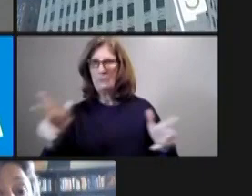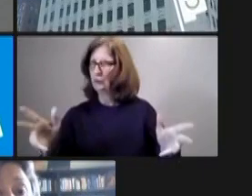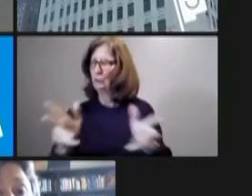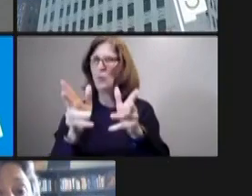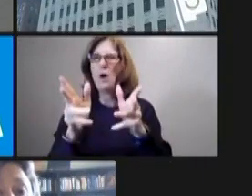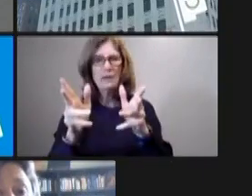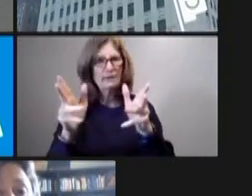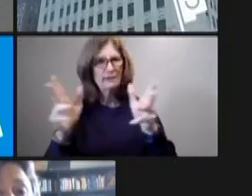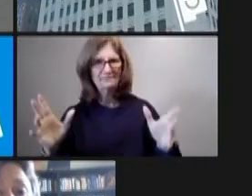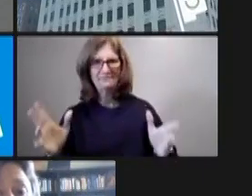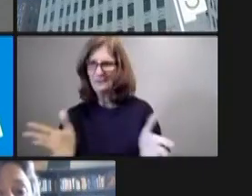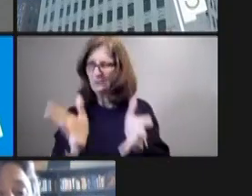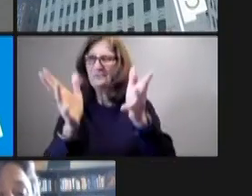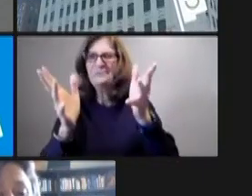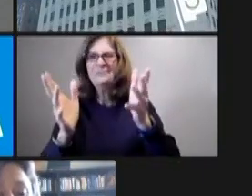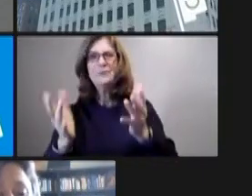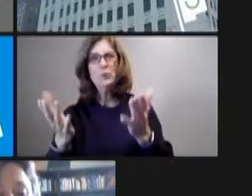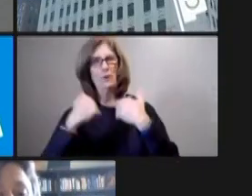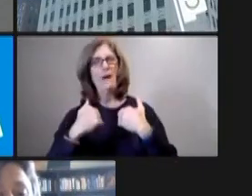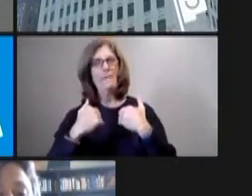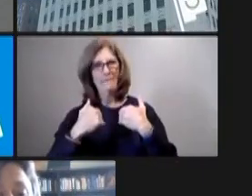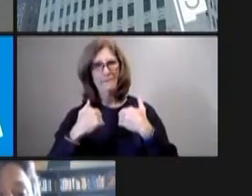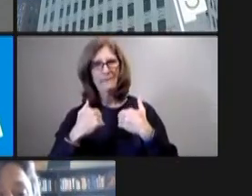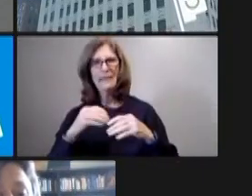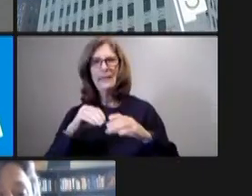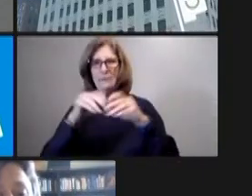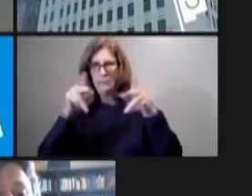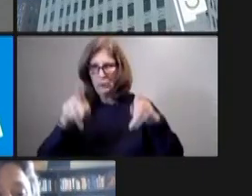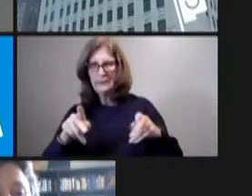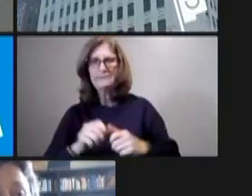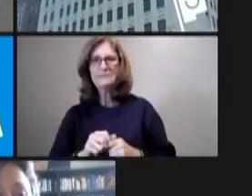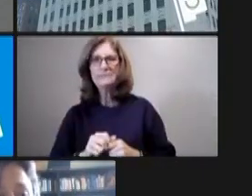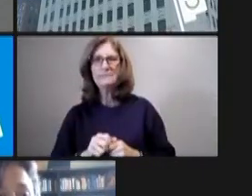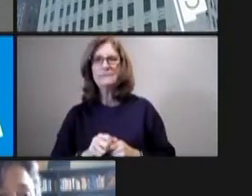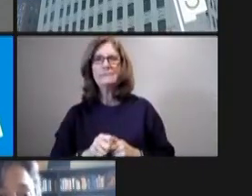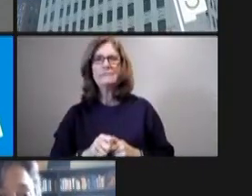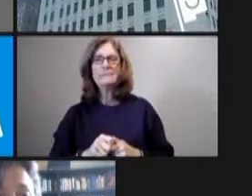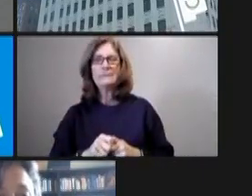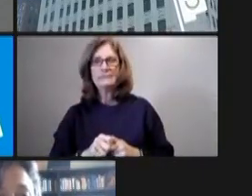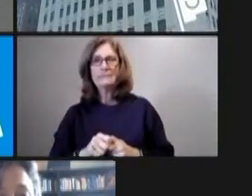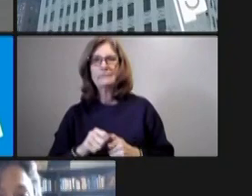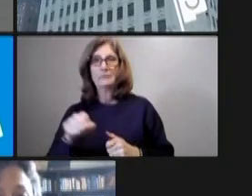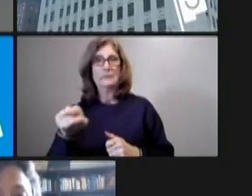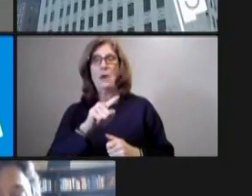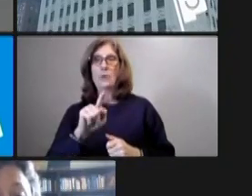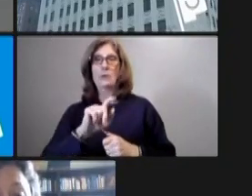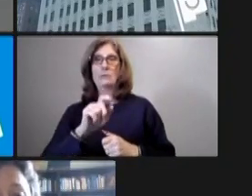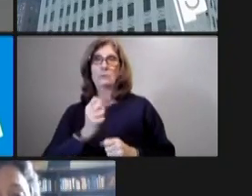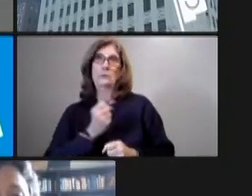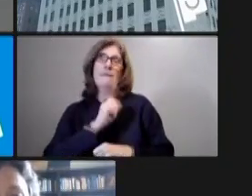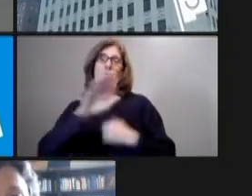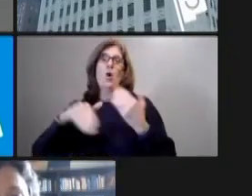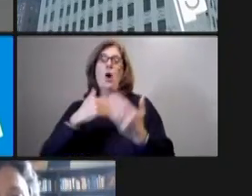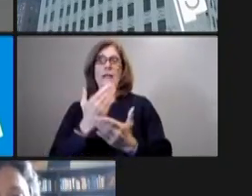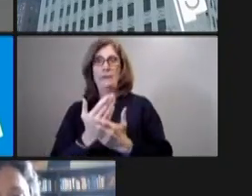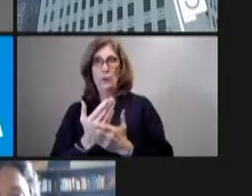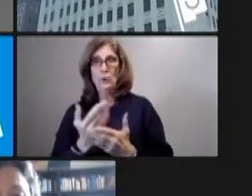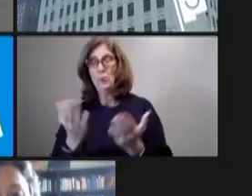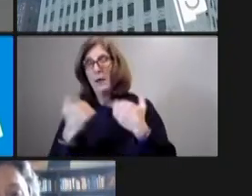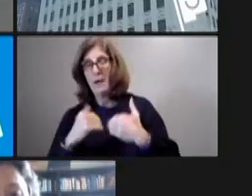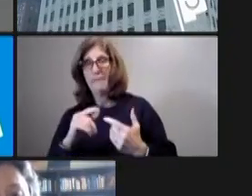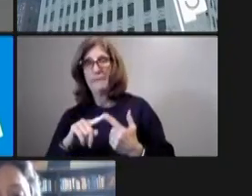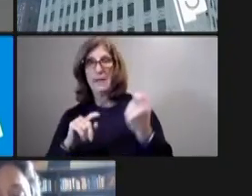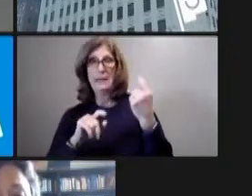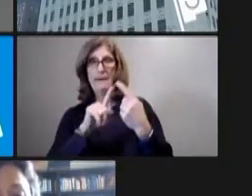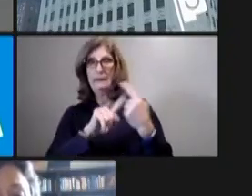to show up and participate in that. Obviously, ideally, we would like for everybody to show up for the full 3 hours. This date was